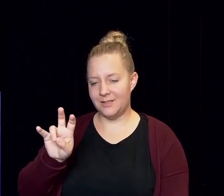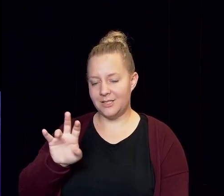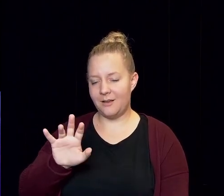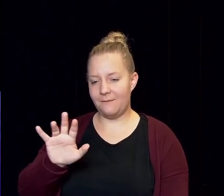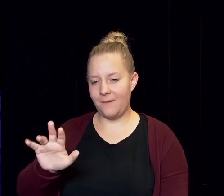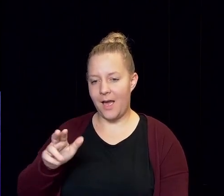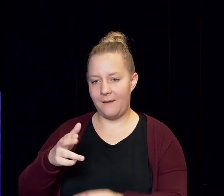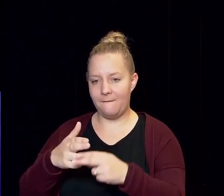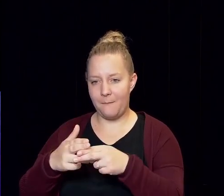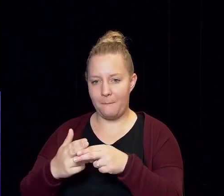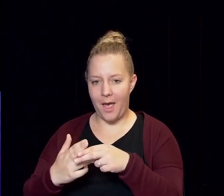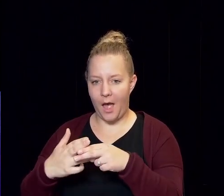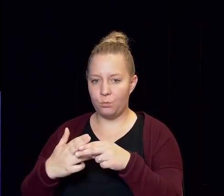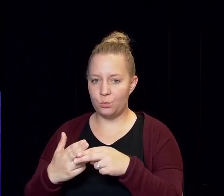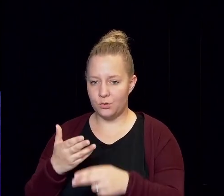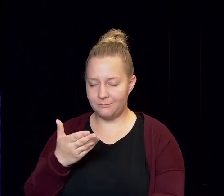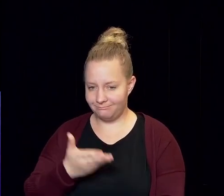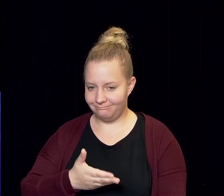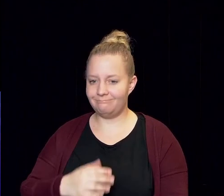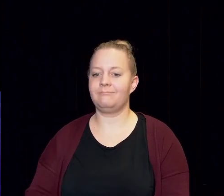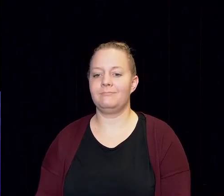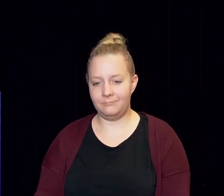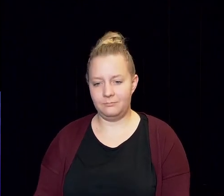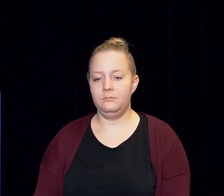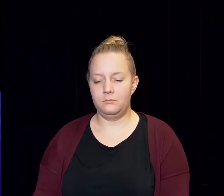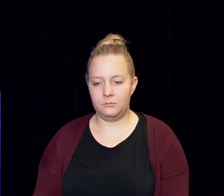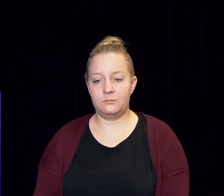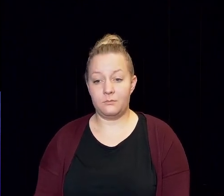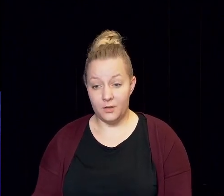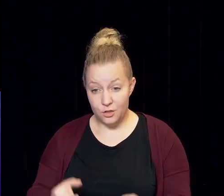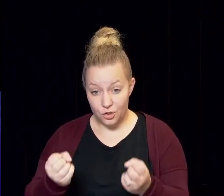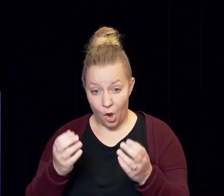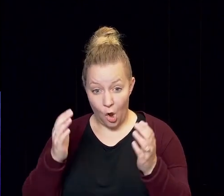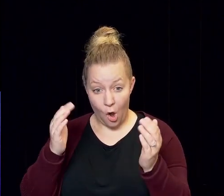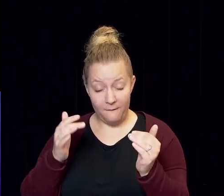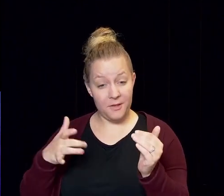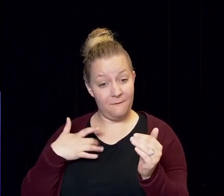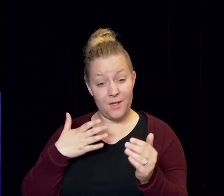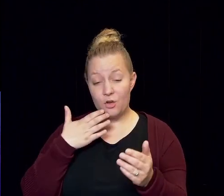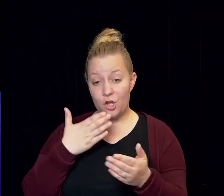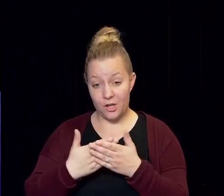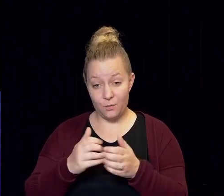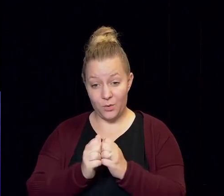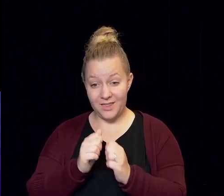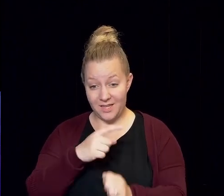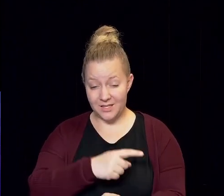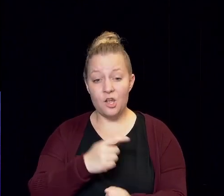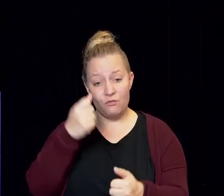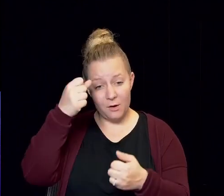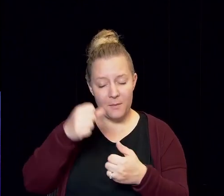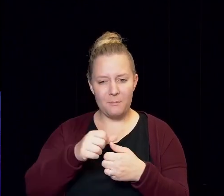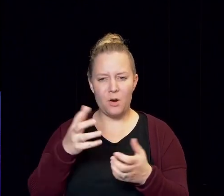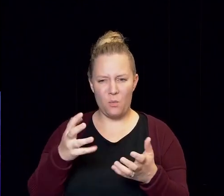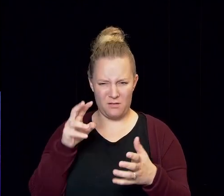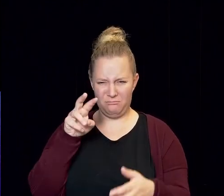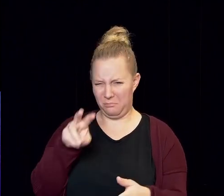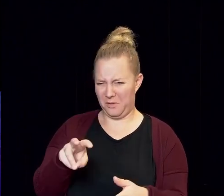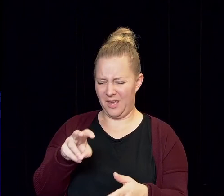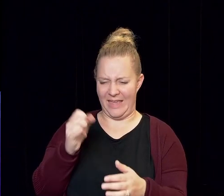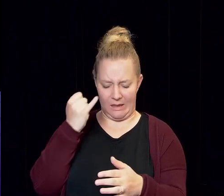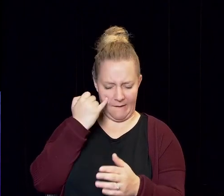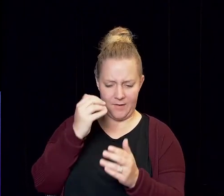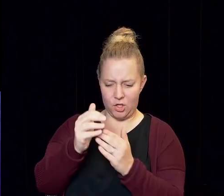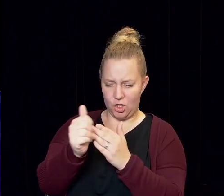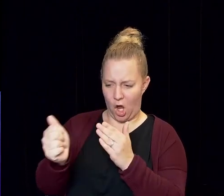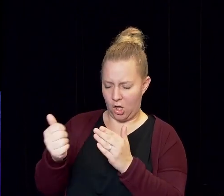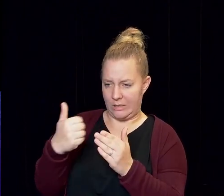53.75 pounds right there. All right, so hopefully you feel pretty good with this. Remember, you always just want to look to see, okay, if it's dollars